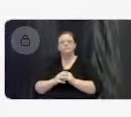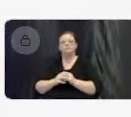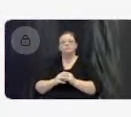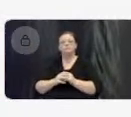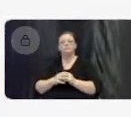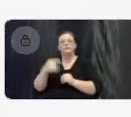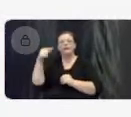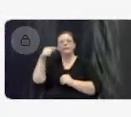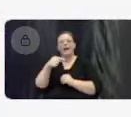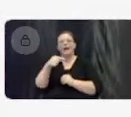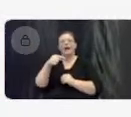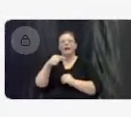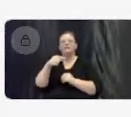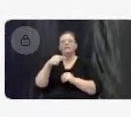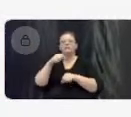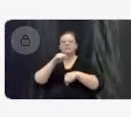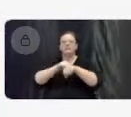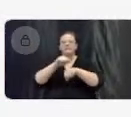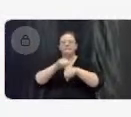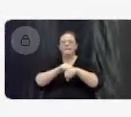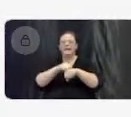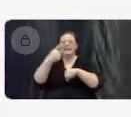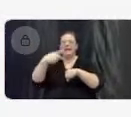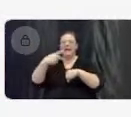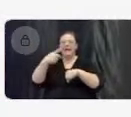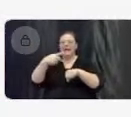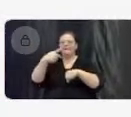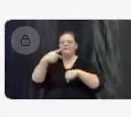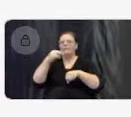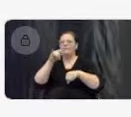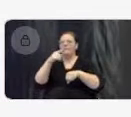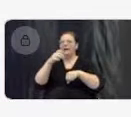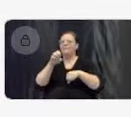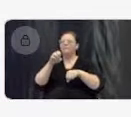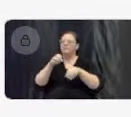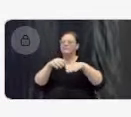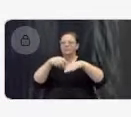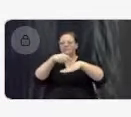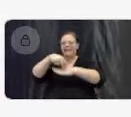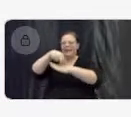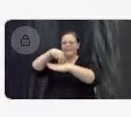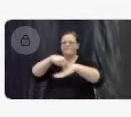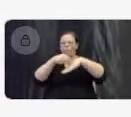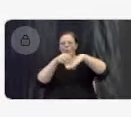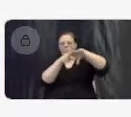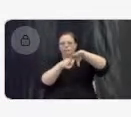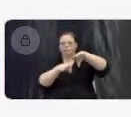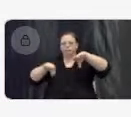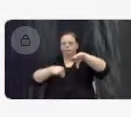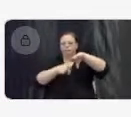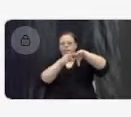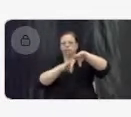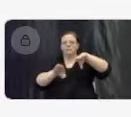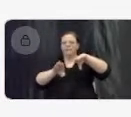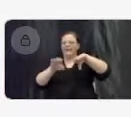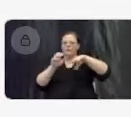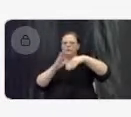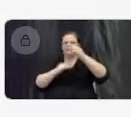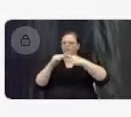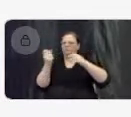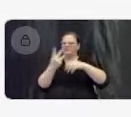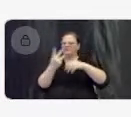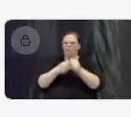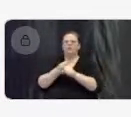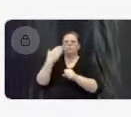And this is a cement half pipe. It's a skateboarding structure that was built several years